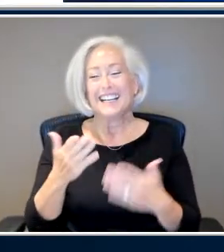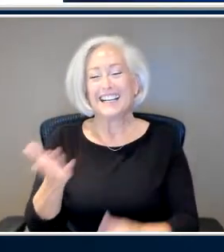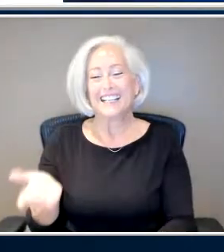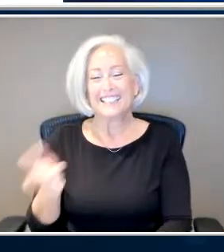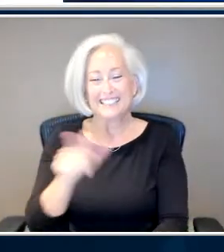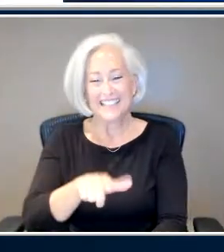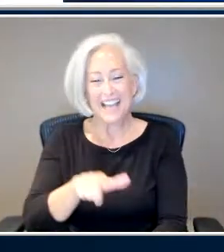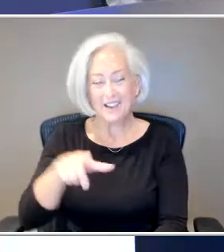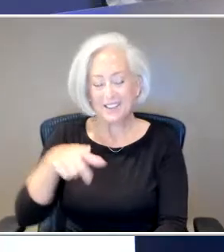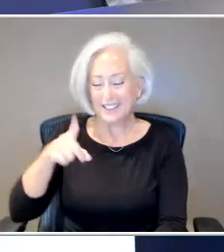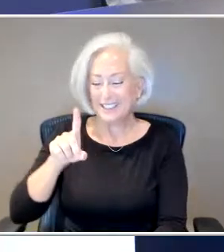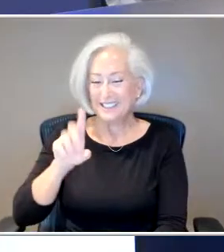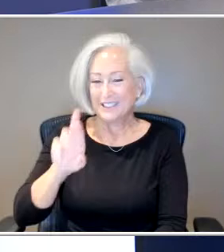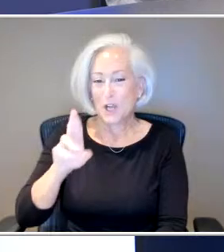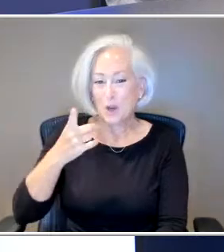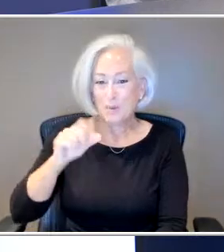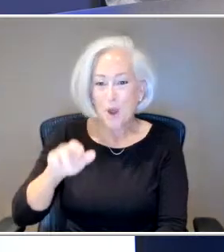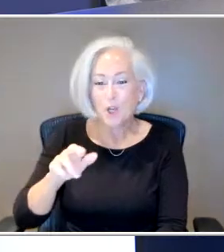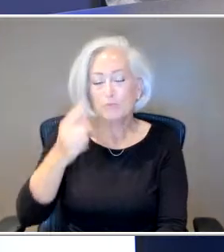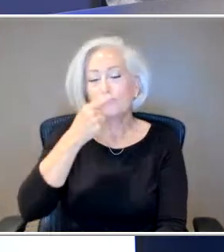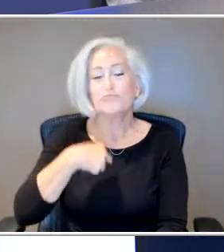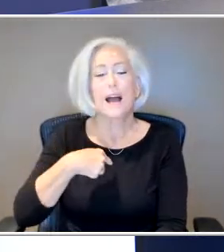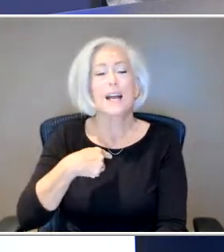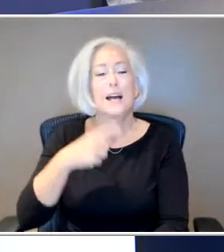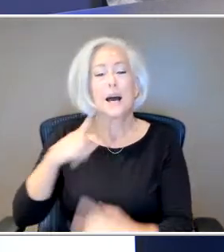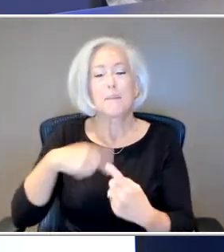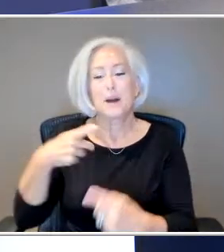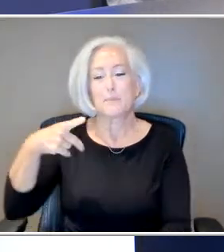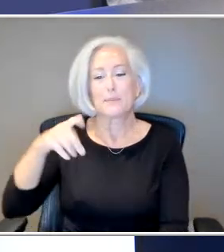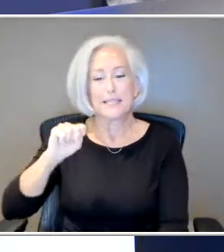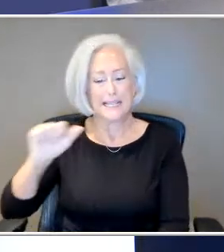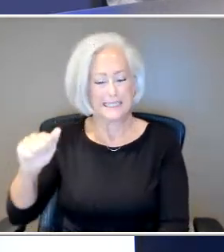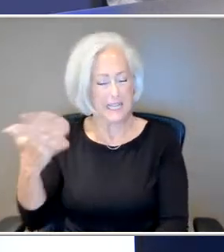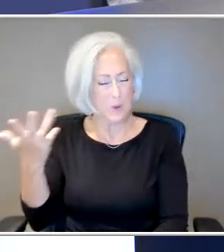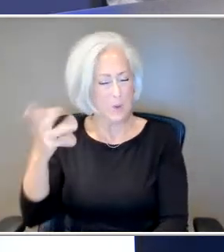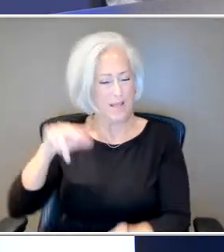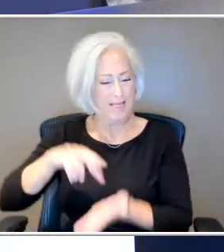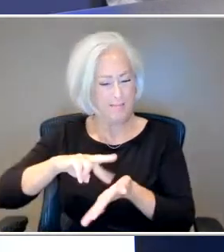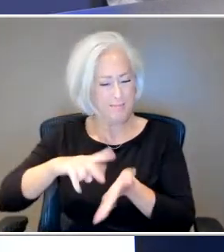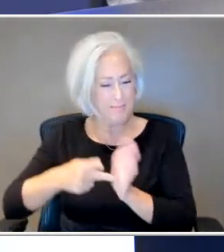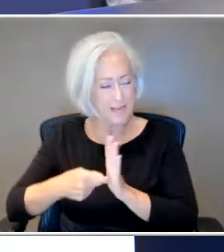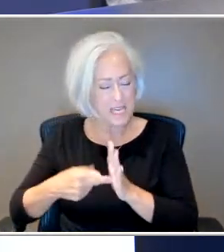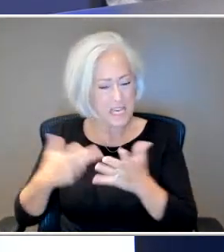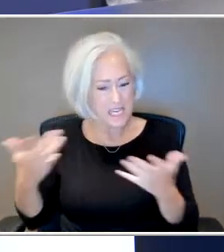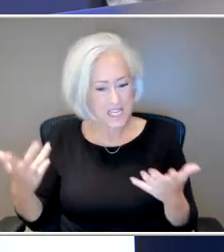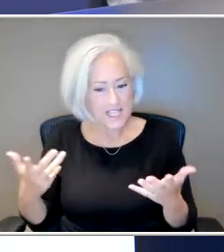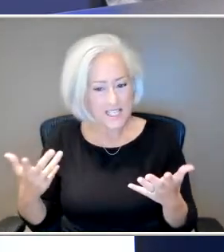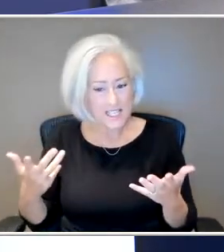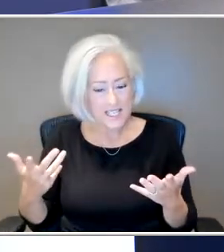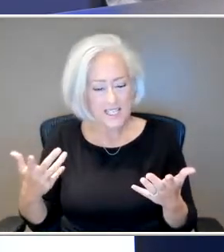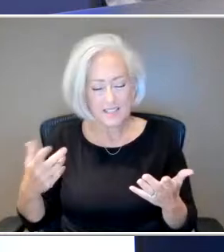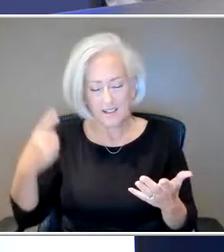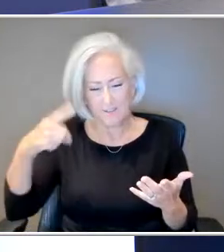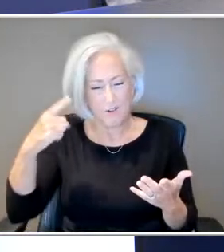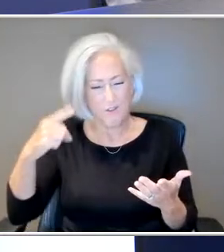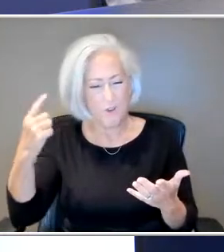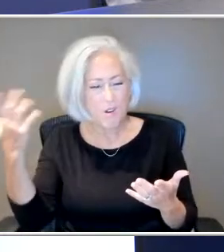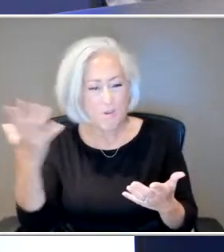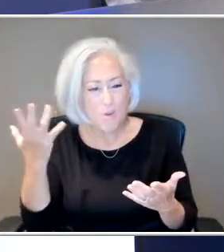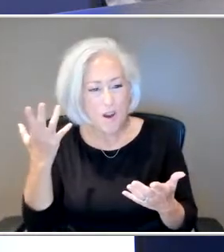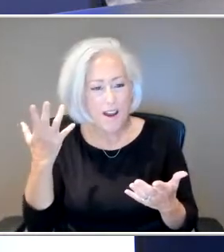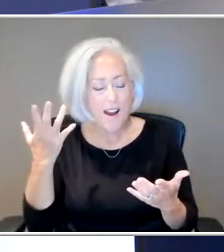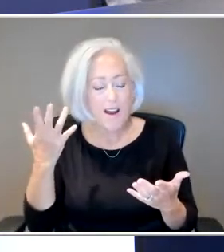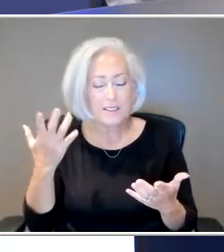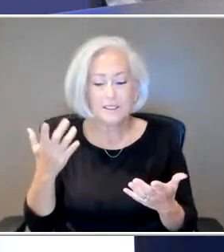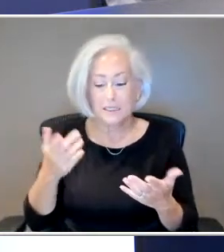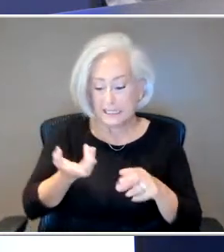PSA. We have to talk about that because if somebody hasn't heard of it, what is it? What's it supposed to be? When is a climbing number